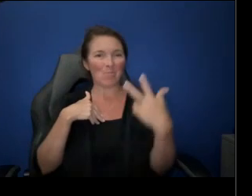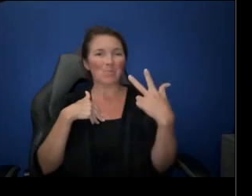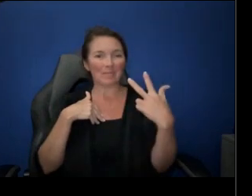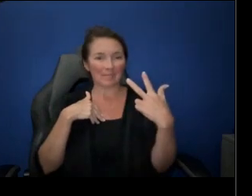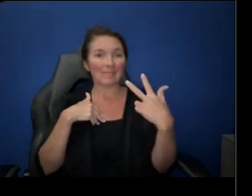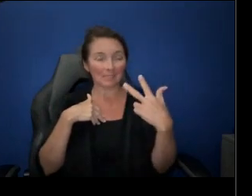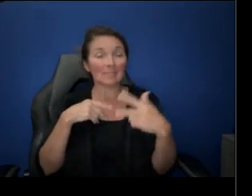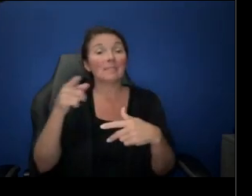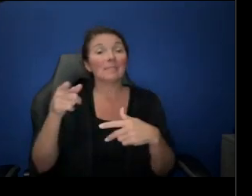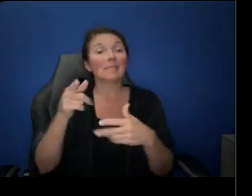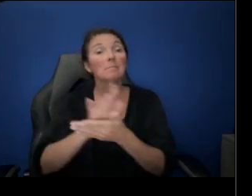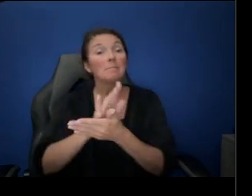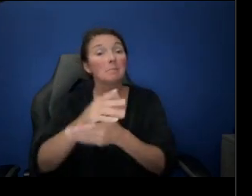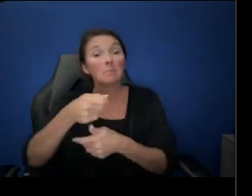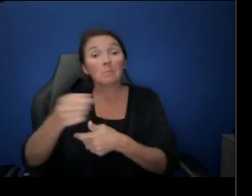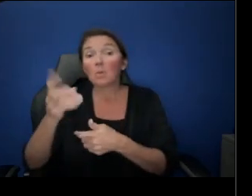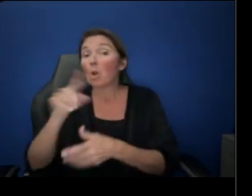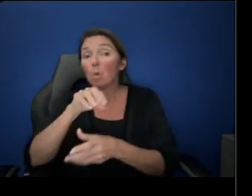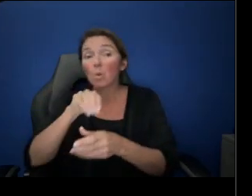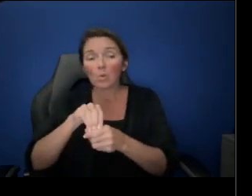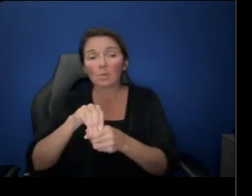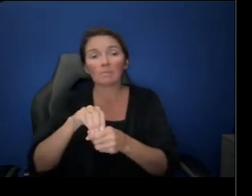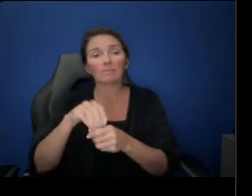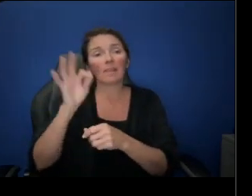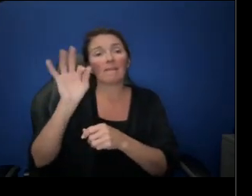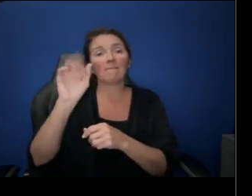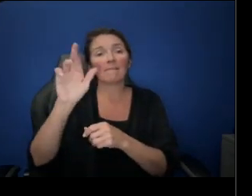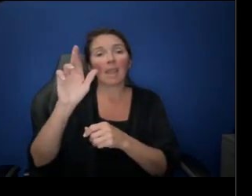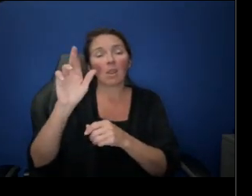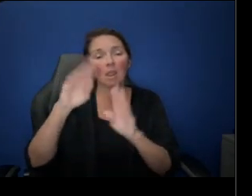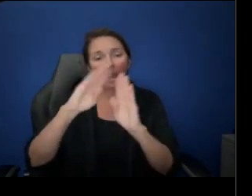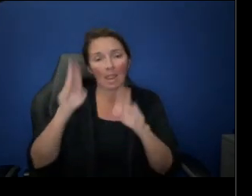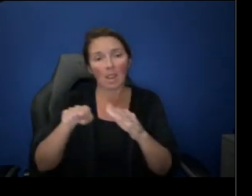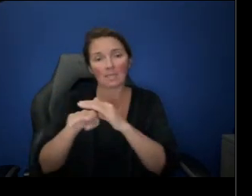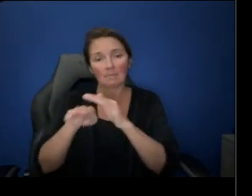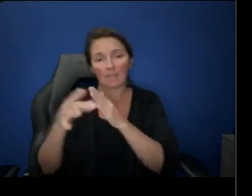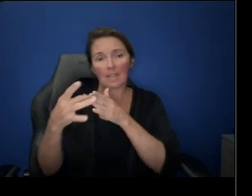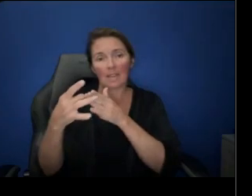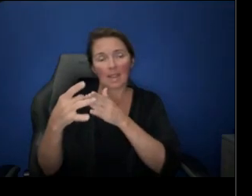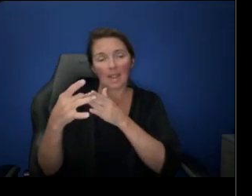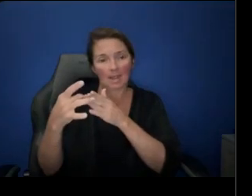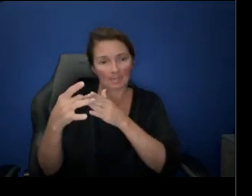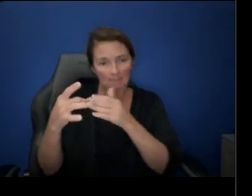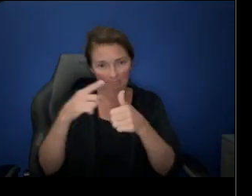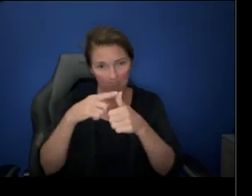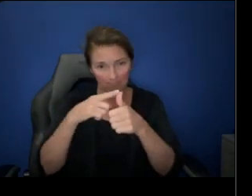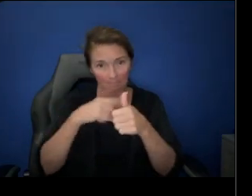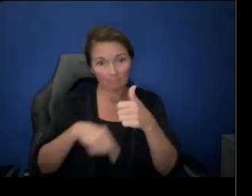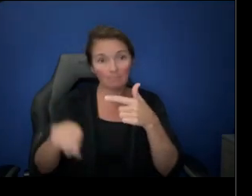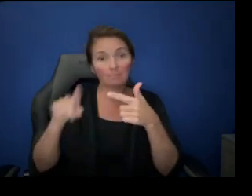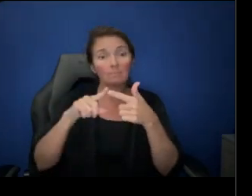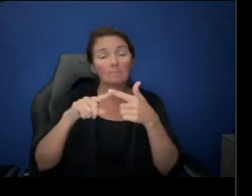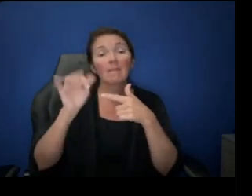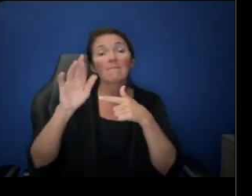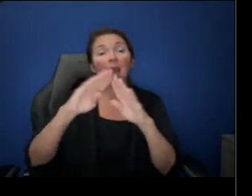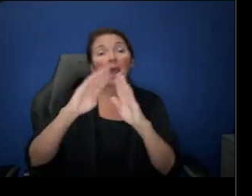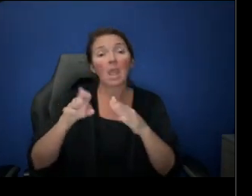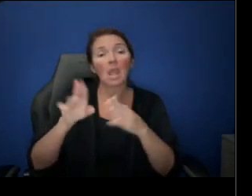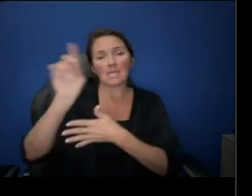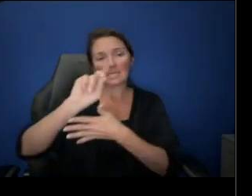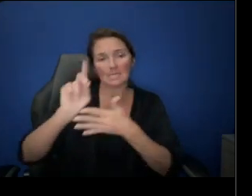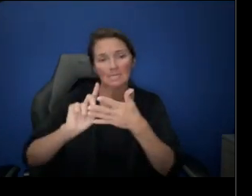These handouts include the Fair Housing Accessibility Guidelines, the Fair Housing